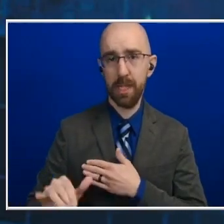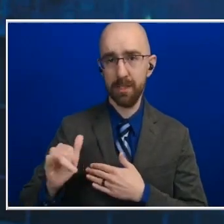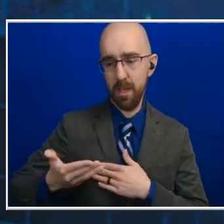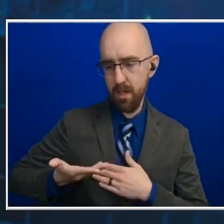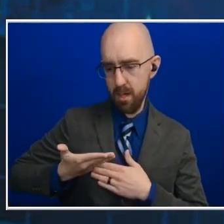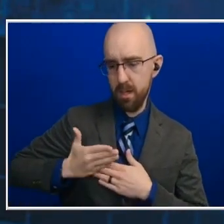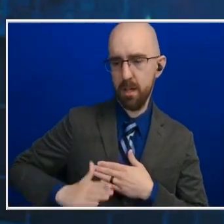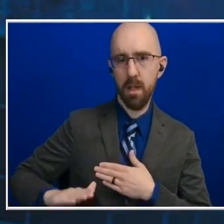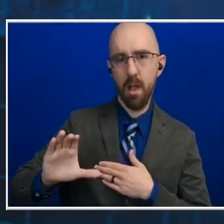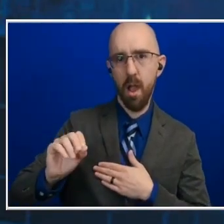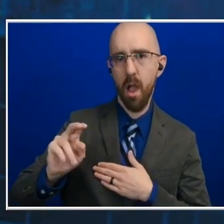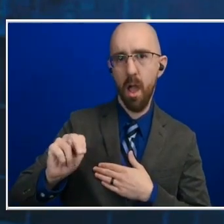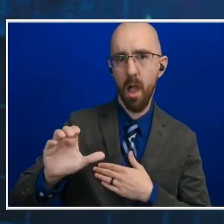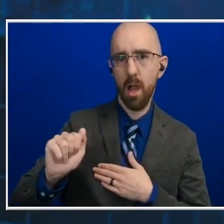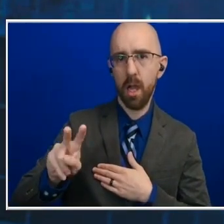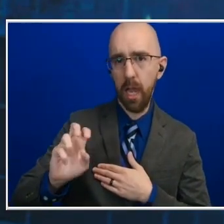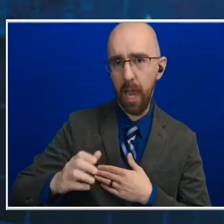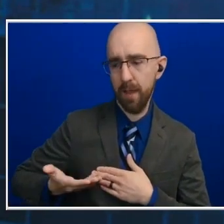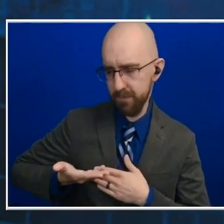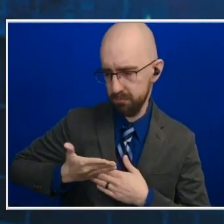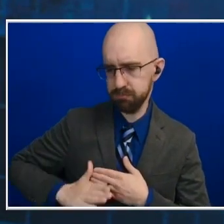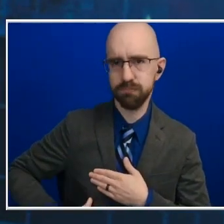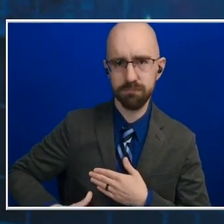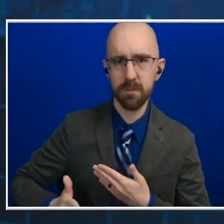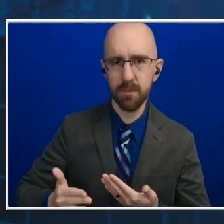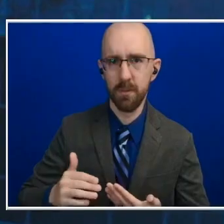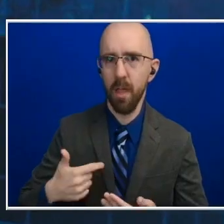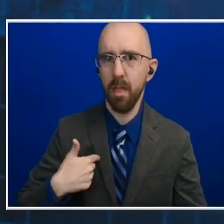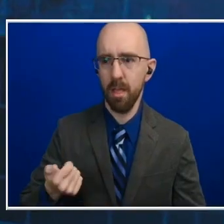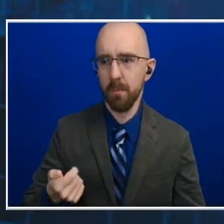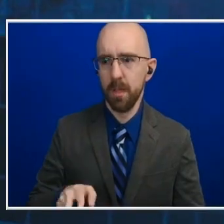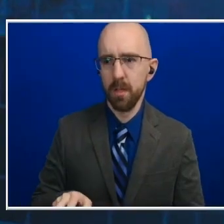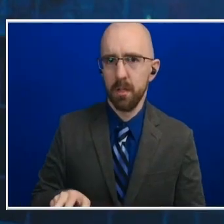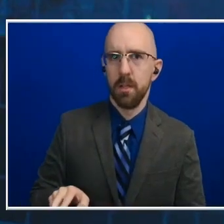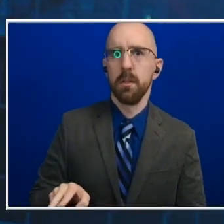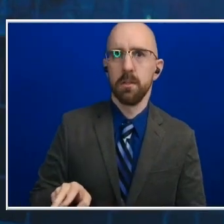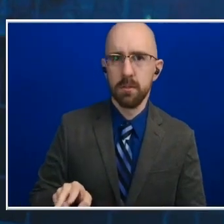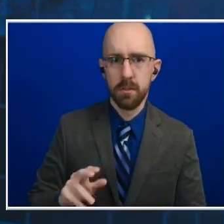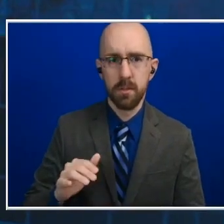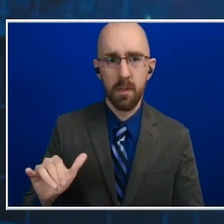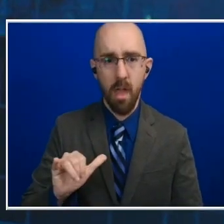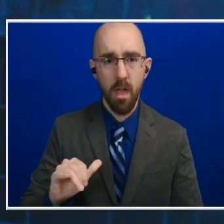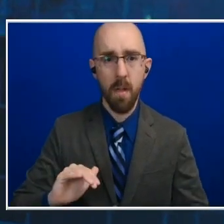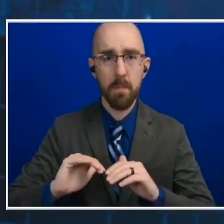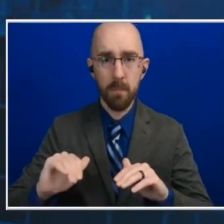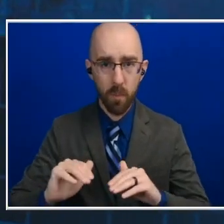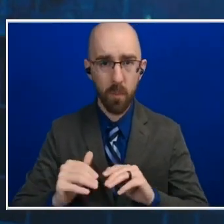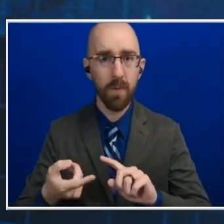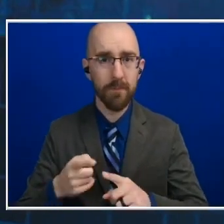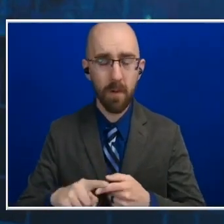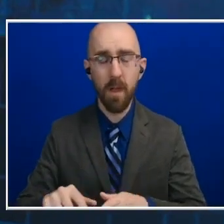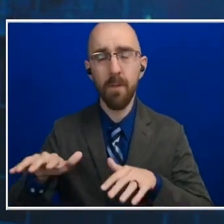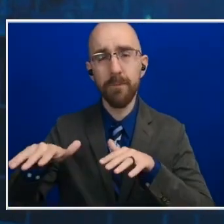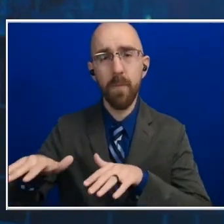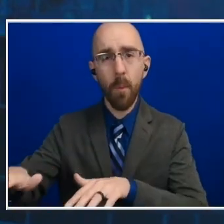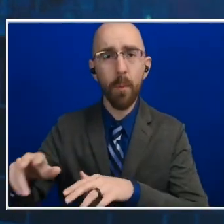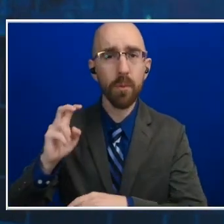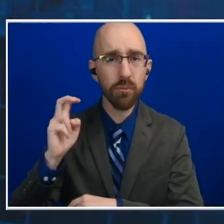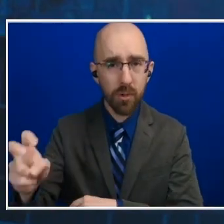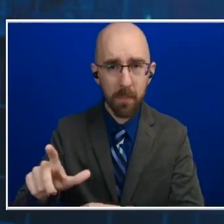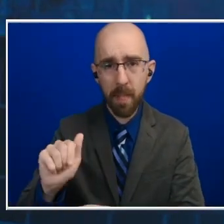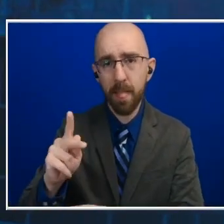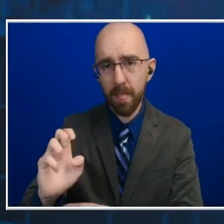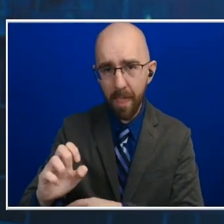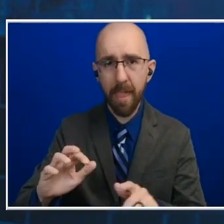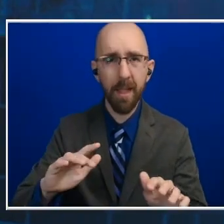kind of, a little freaked out, because I like going to the pool with friends. We do float trips, lake, and all of that. So I met with